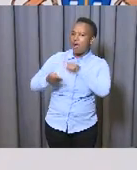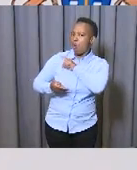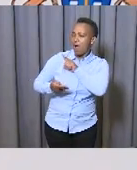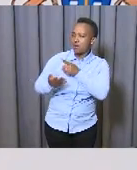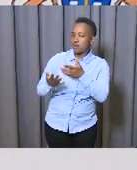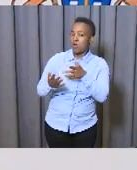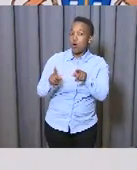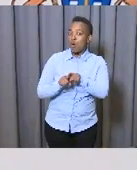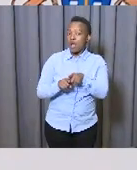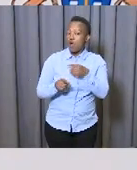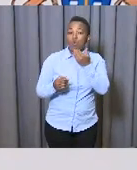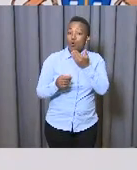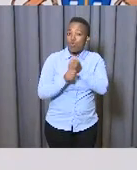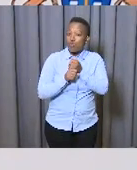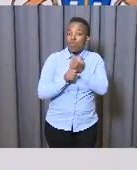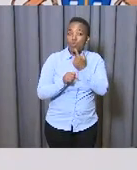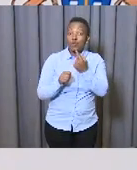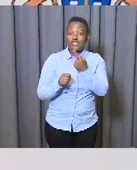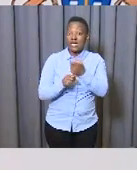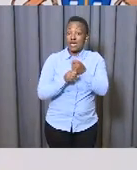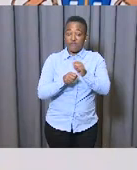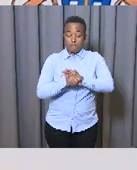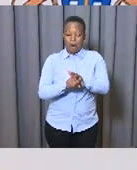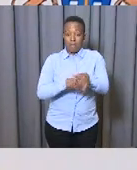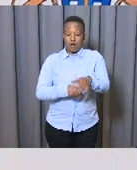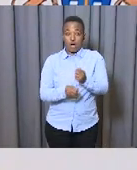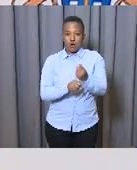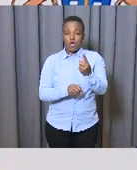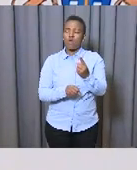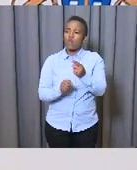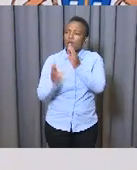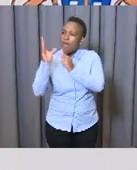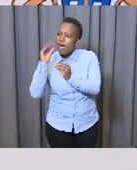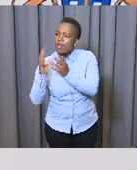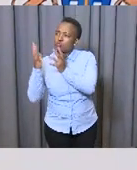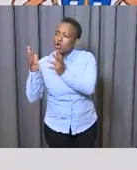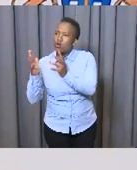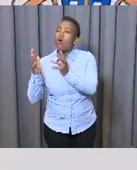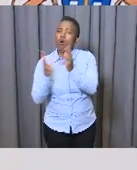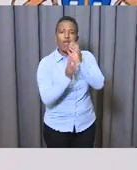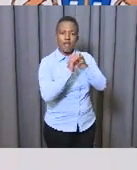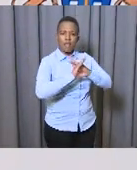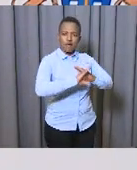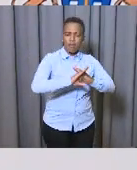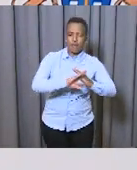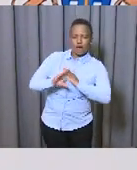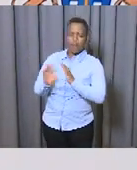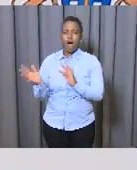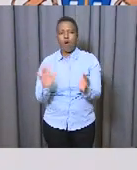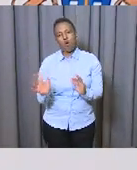says it will not get here? We are learning and preparing all the time so that we can do our